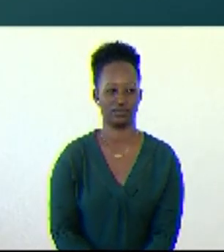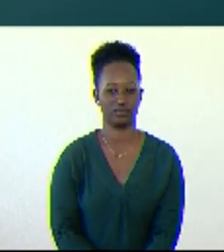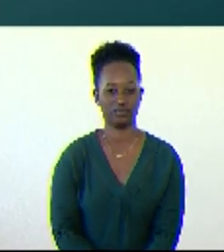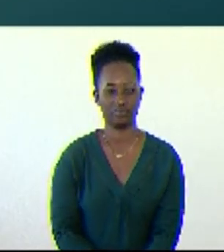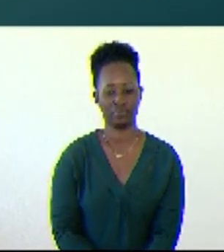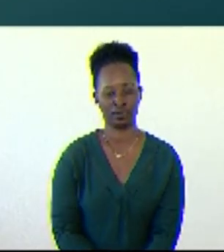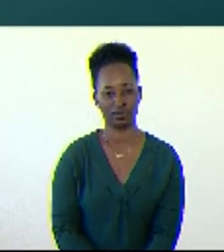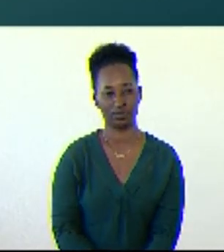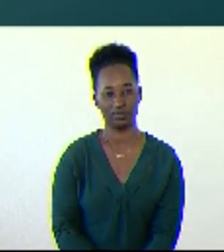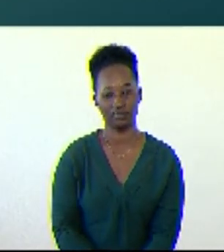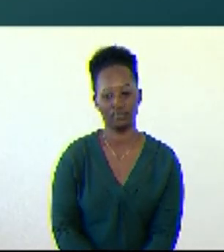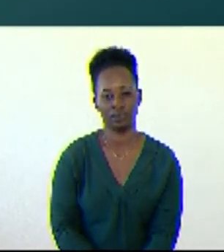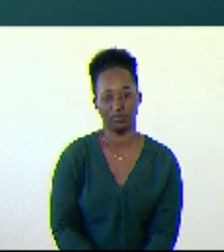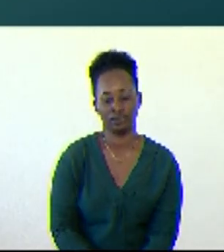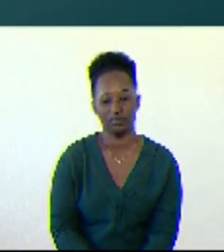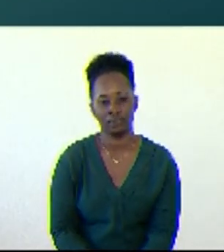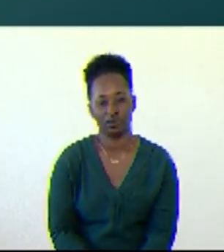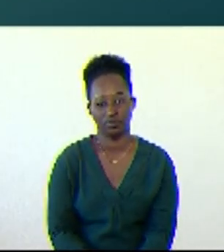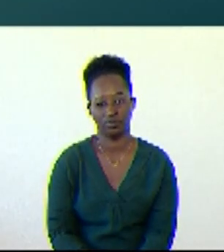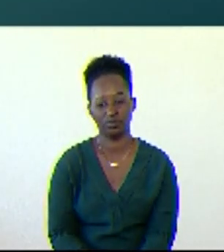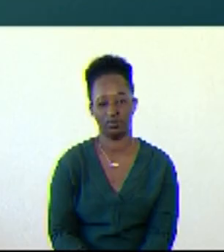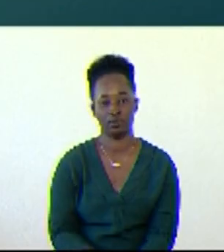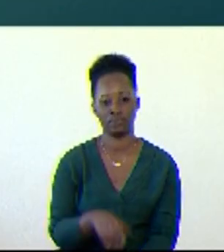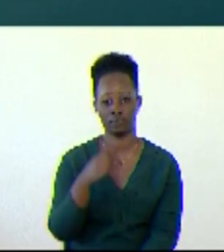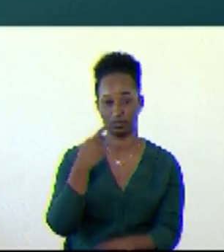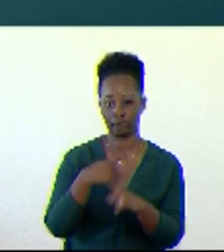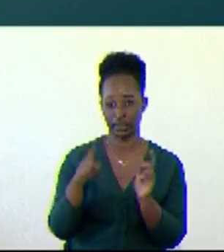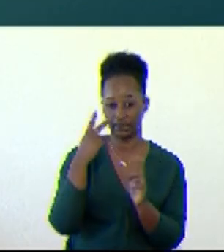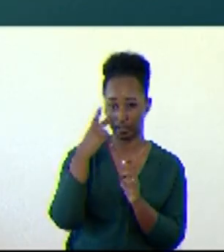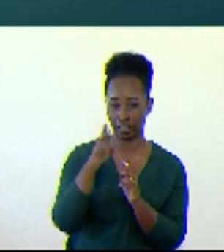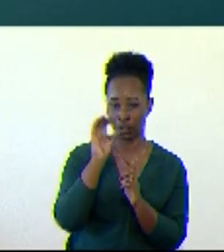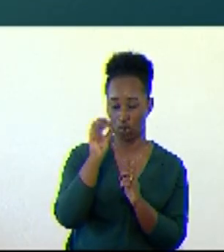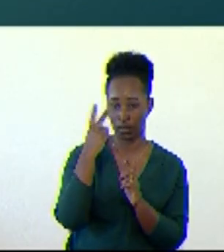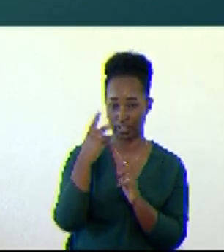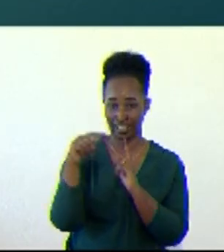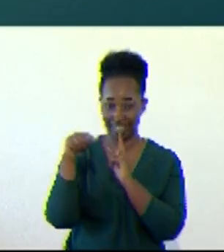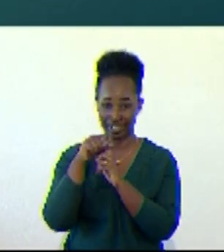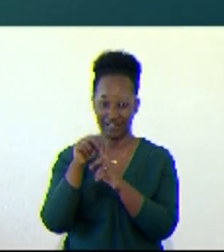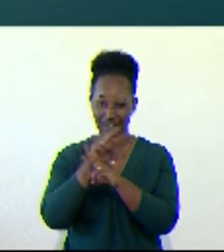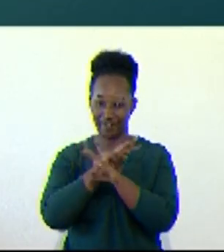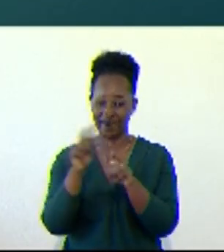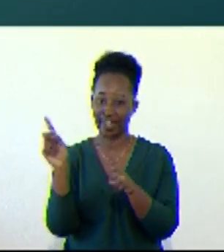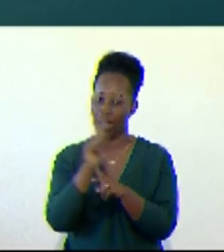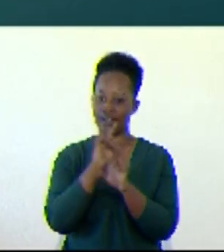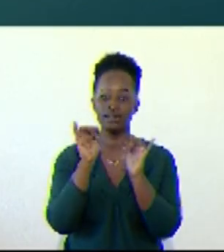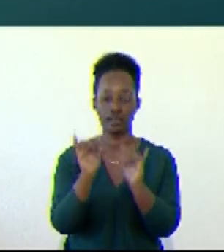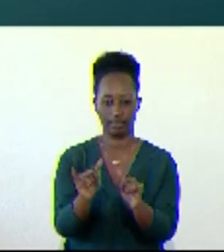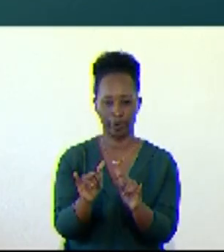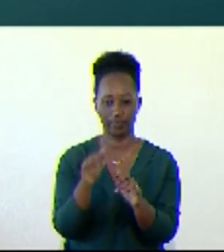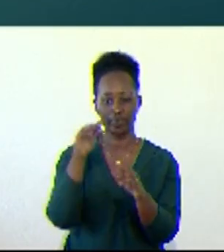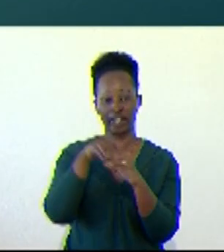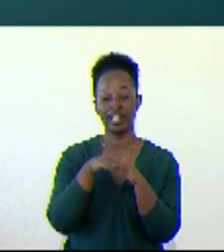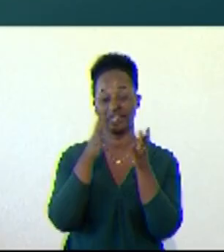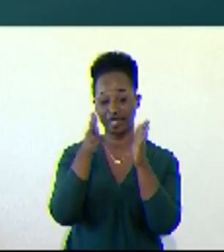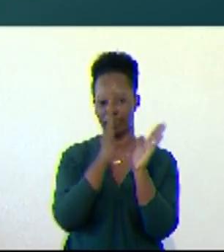produce this species, but you can see the oxygen now is positive, what is very unstable. So in this